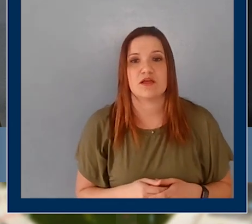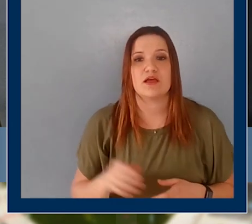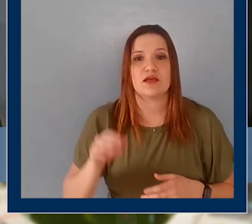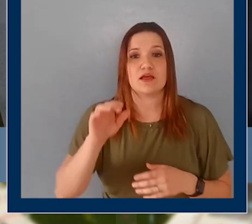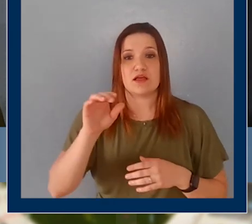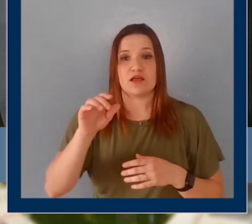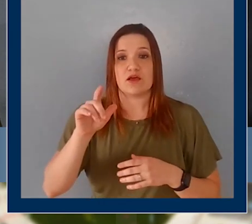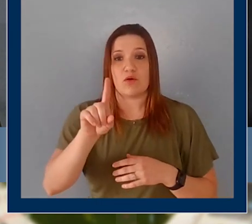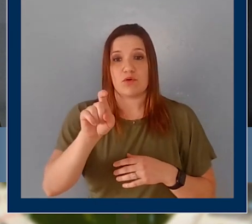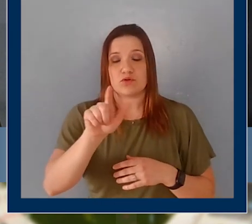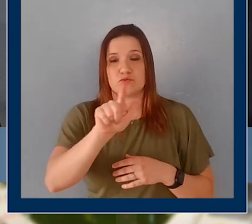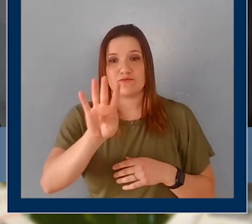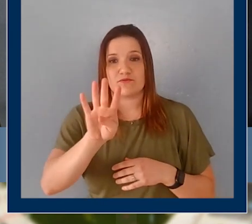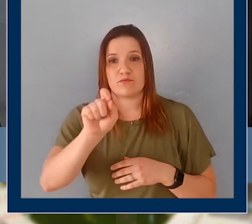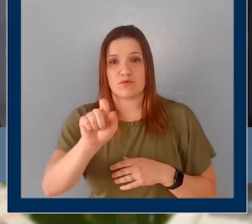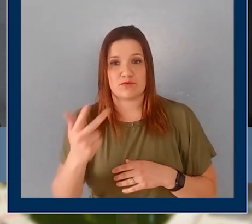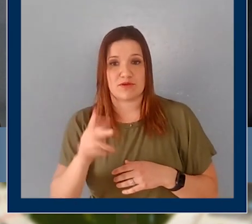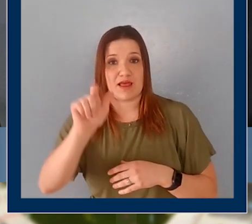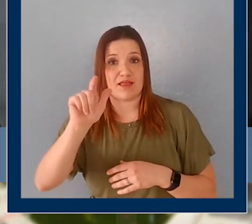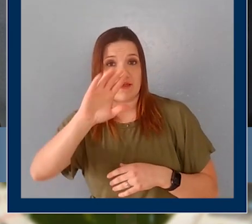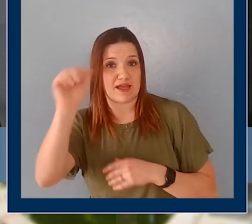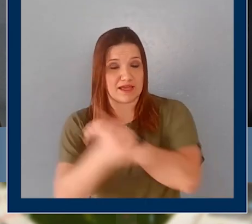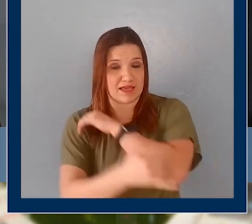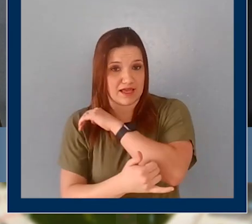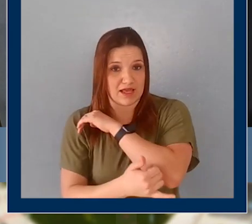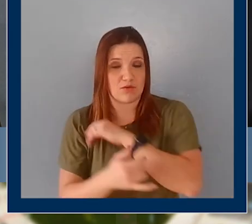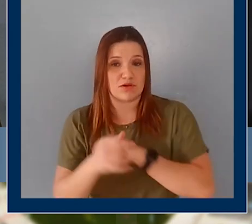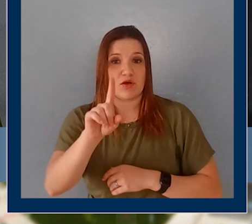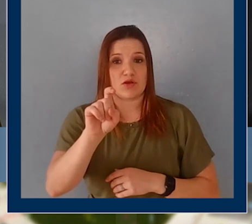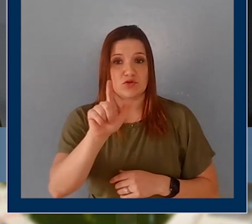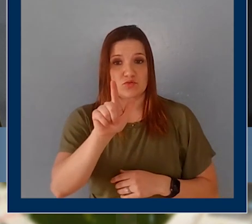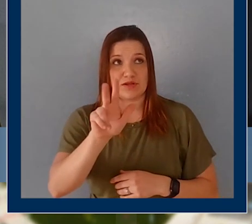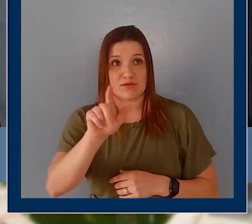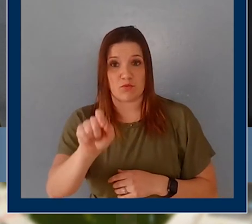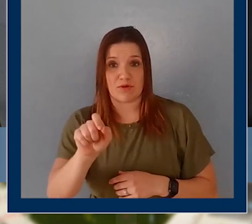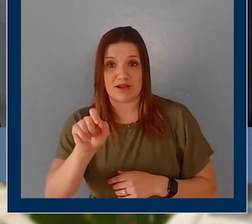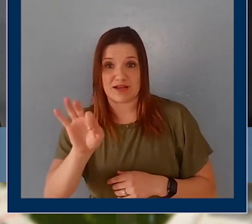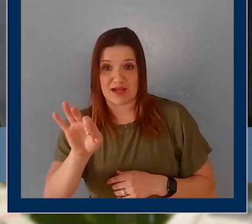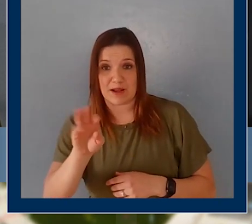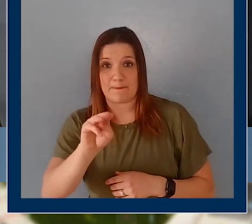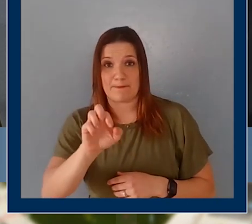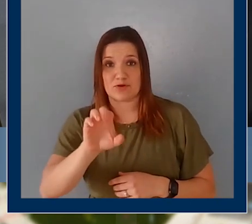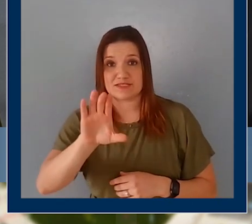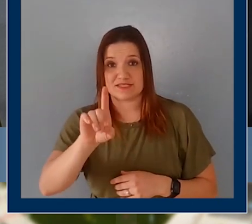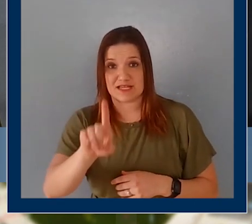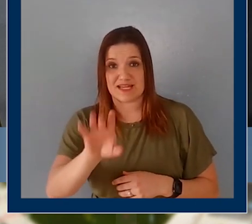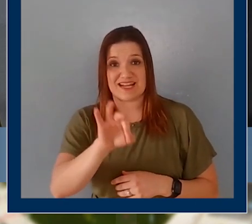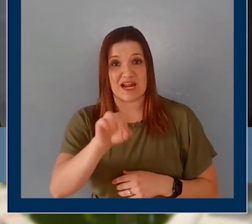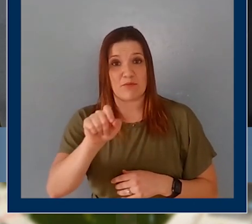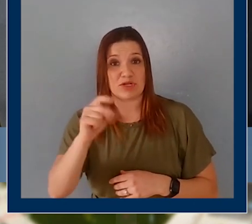5th in the state in terms of the highest number of deaths per 100,000 population. There are 58 counties